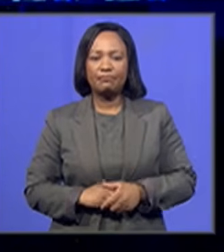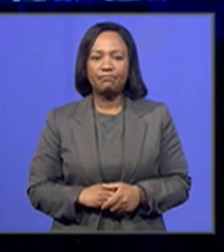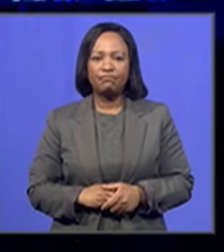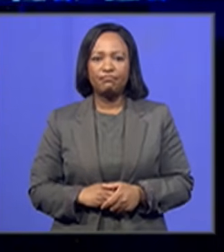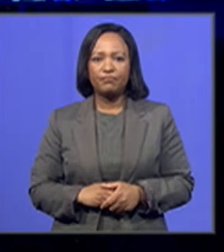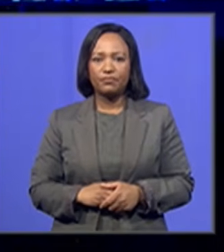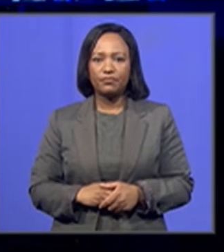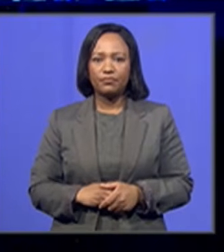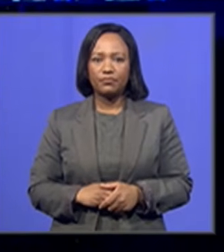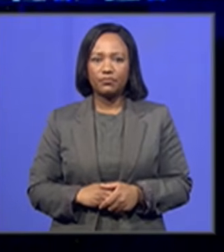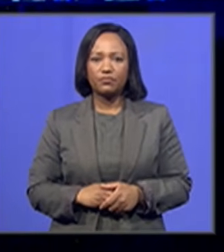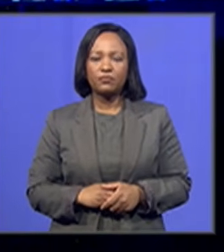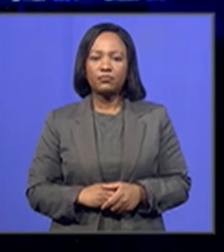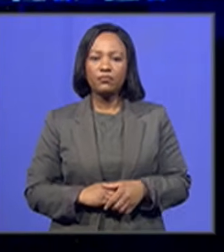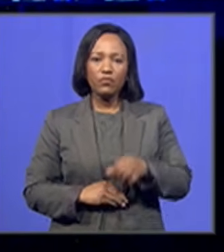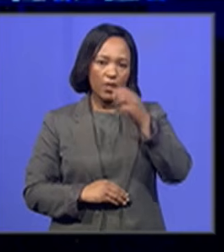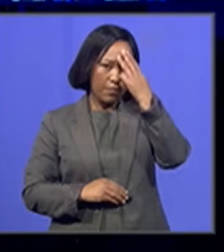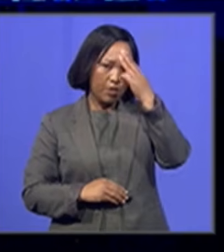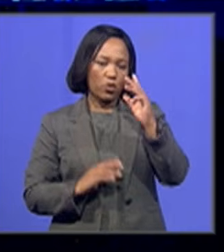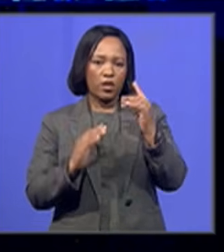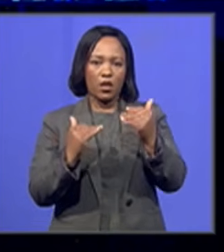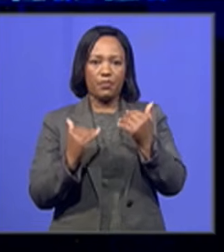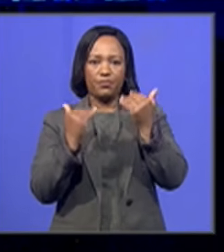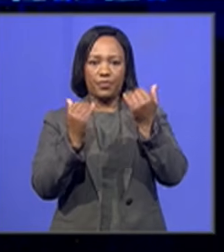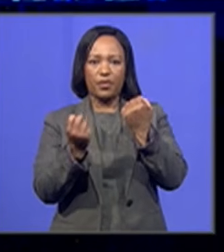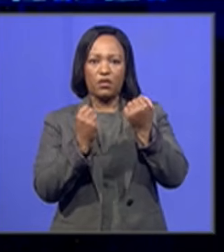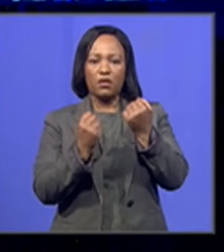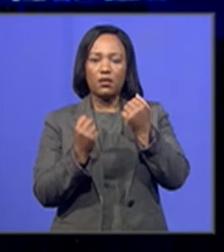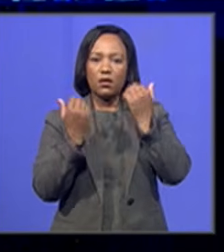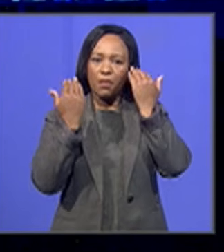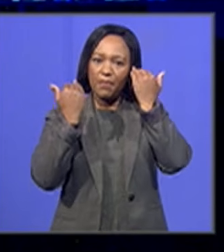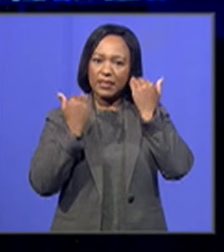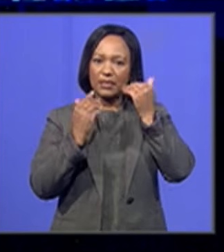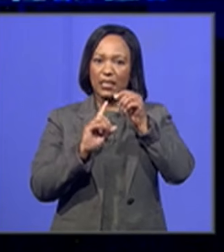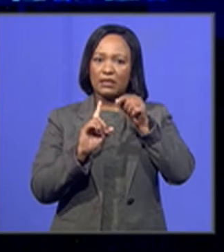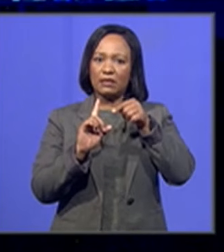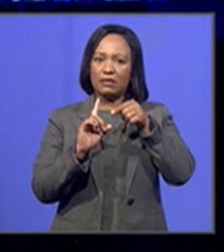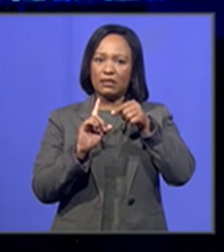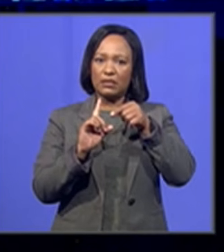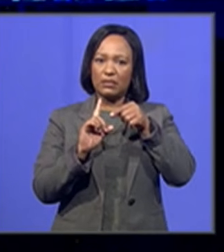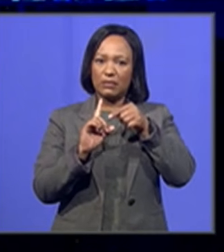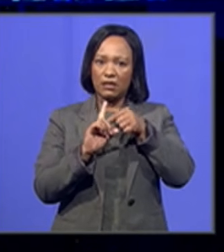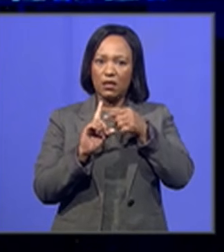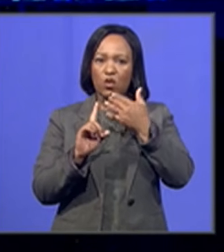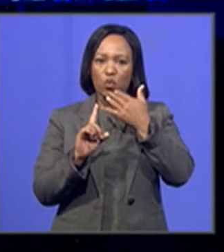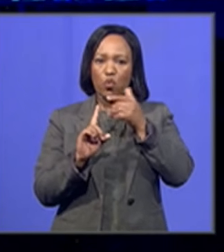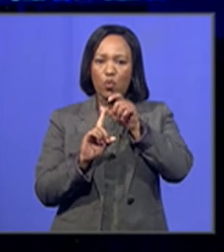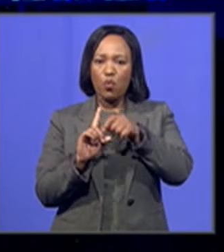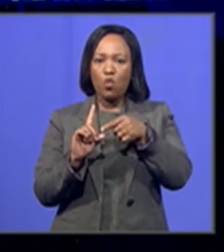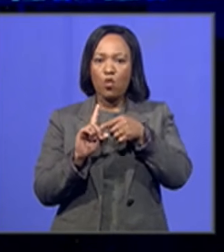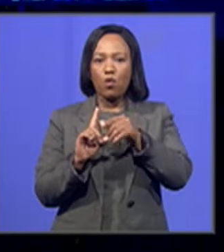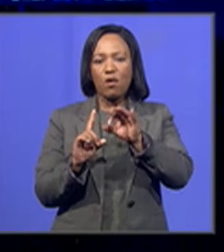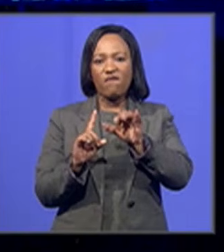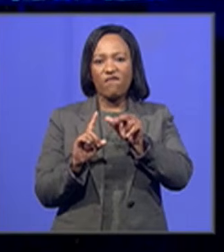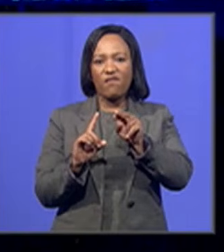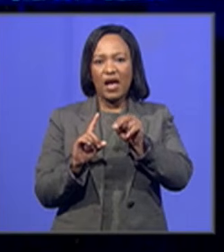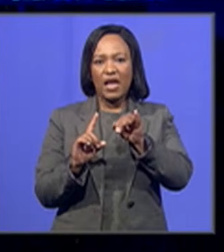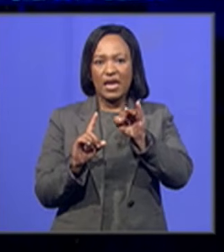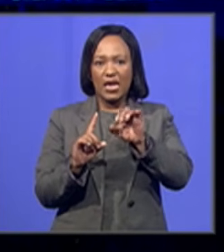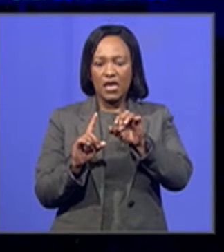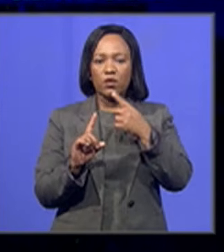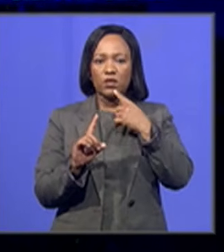Le go tla le nyewe le phamela la Pretoria le utlwile hore Mastrata ya neng a le kgahlano le ho lokollwa ka beili ha Sergeant Fani Nkosi